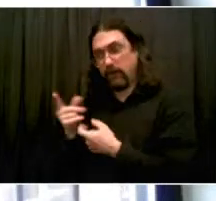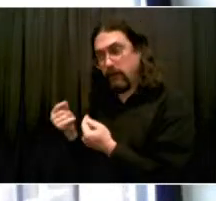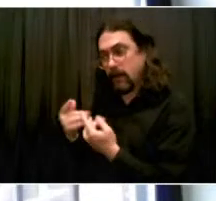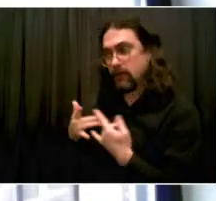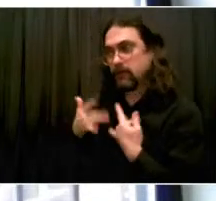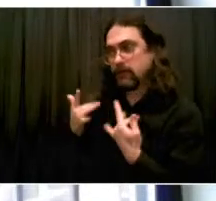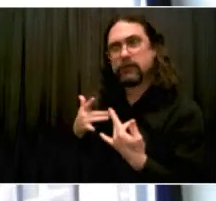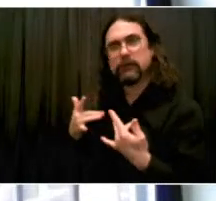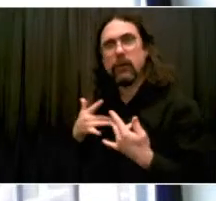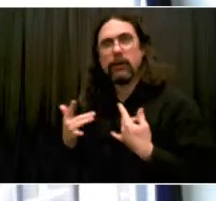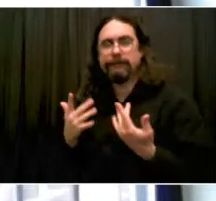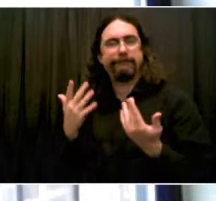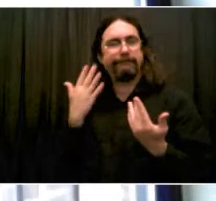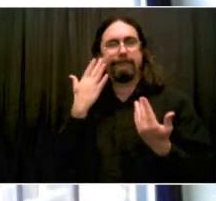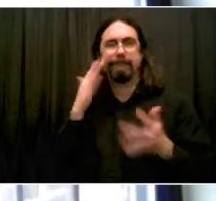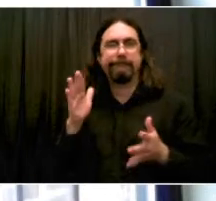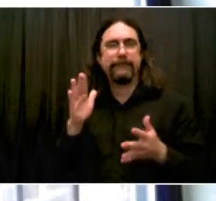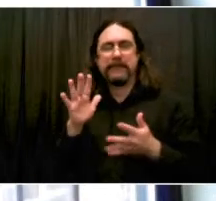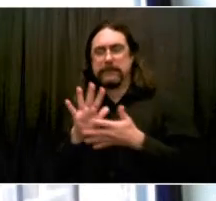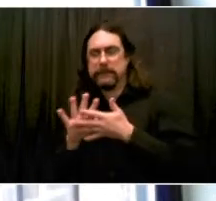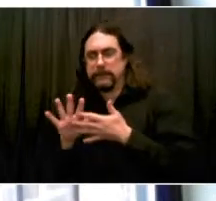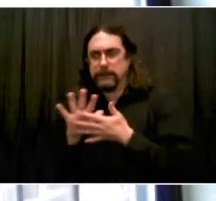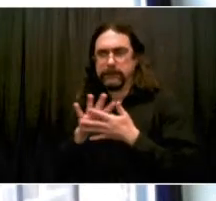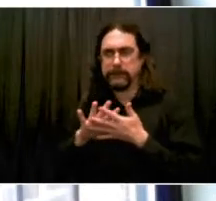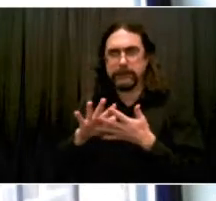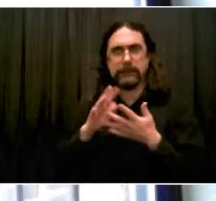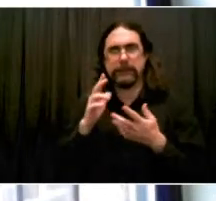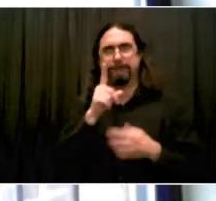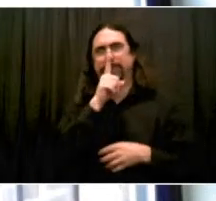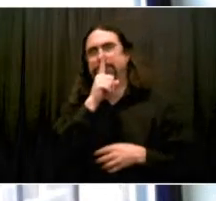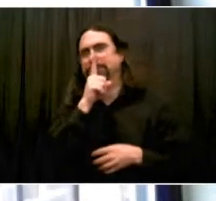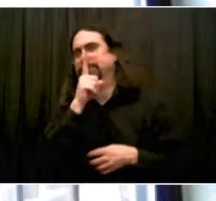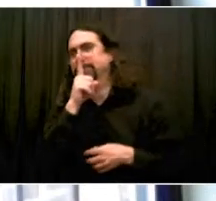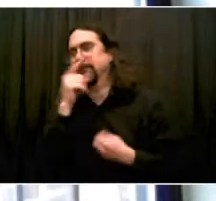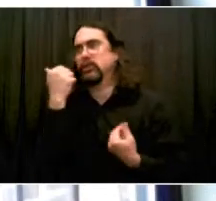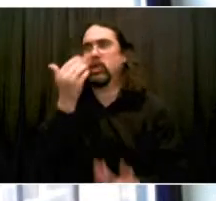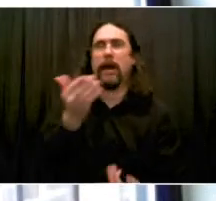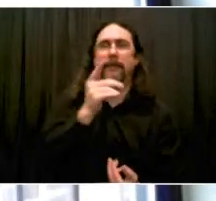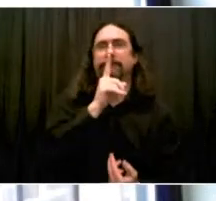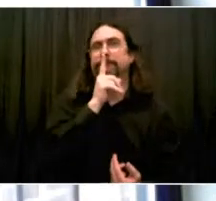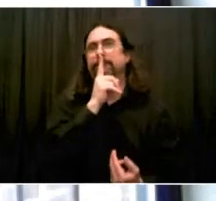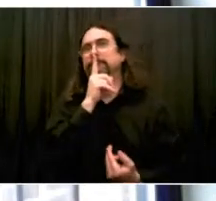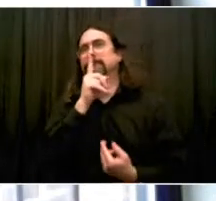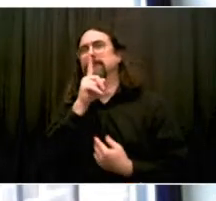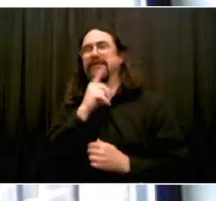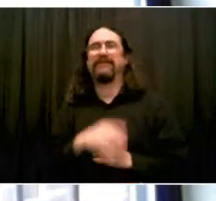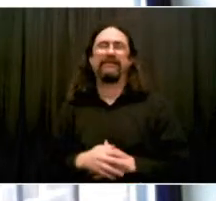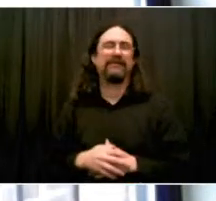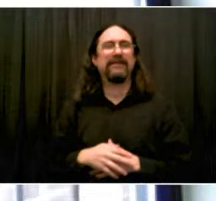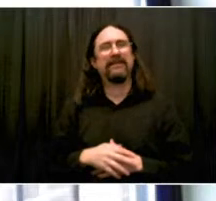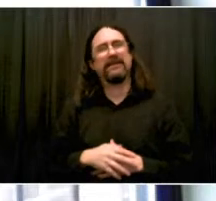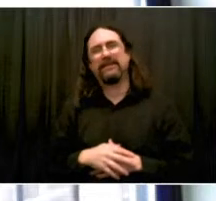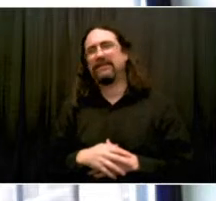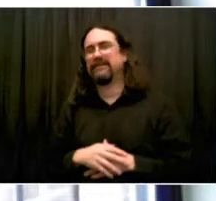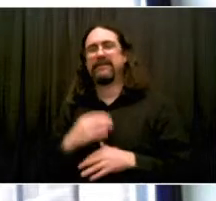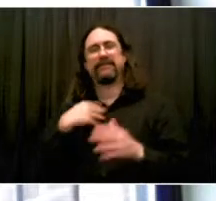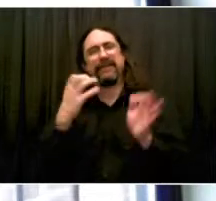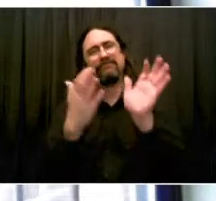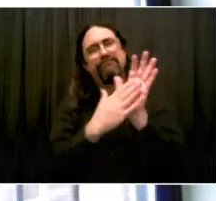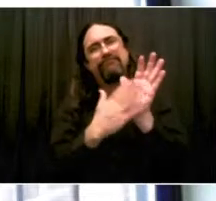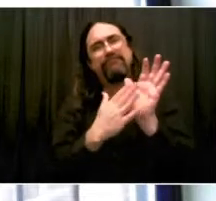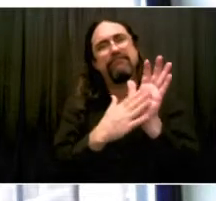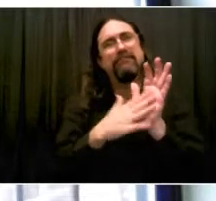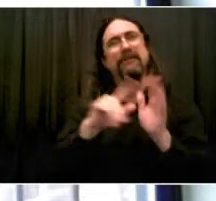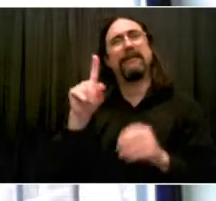commend the First Lady, because I think that she, like I, have been driven by our own personal experiences and really just wanting to leave